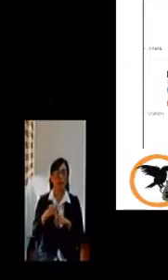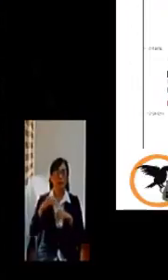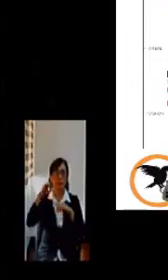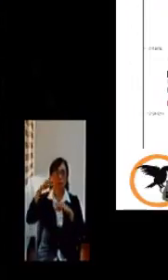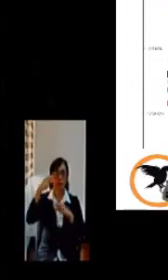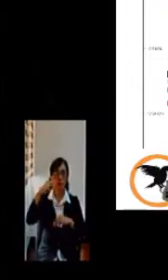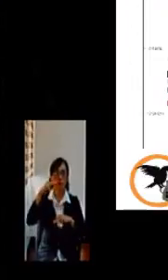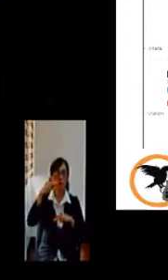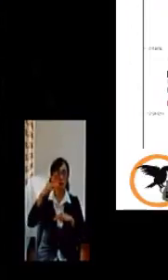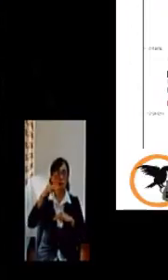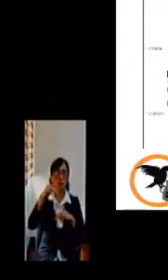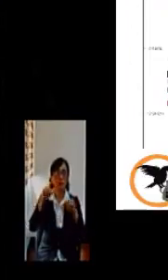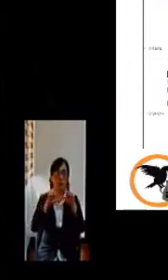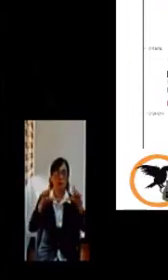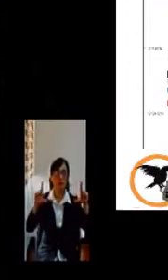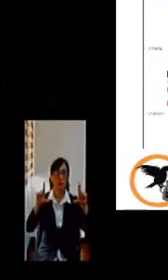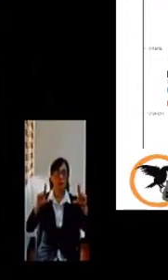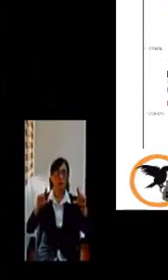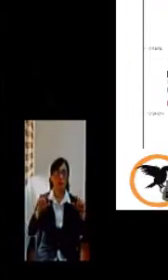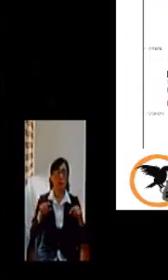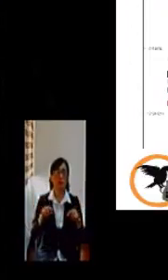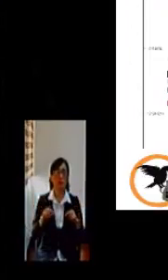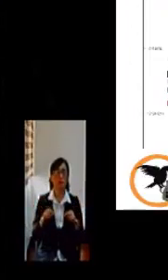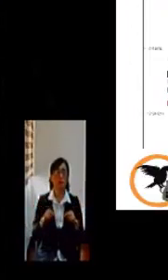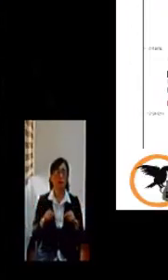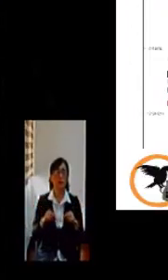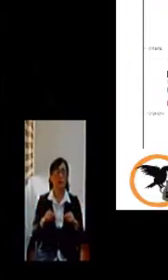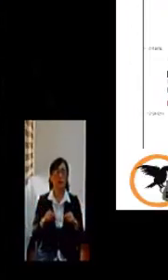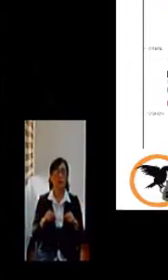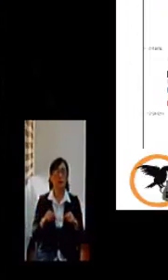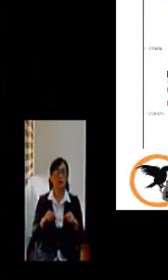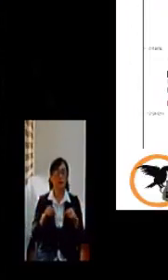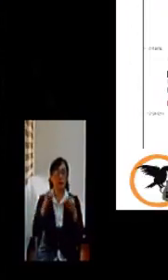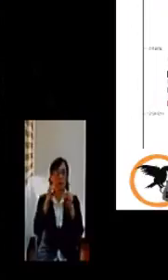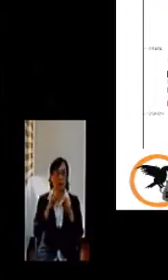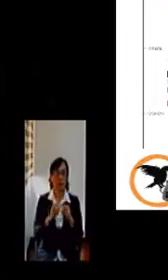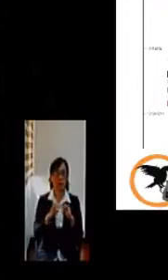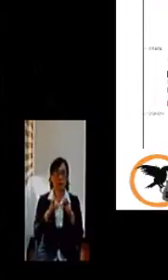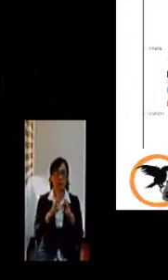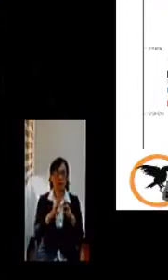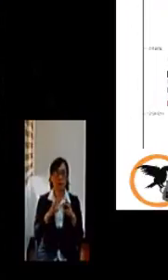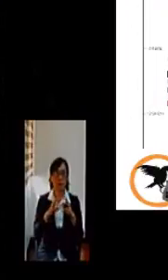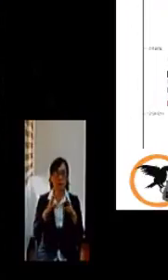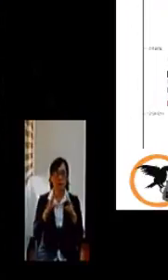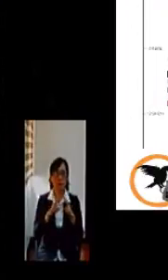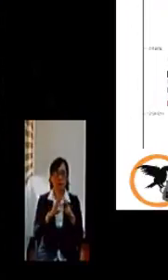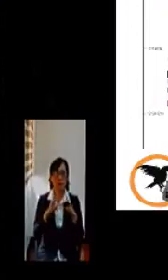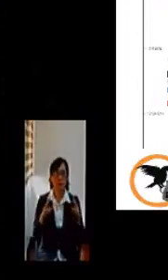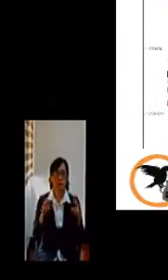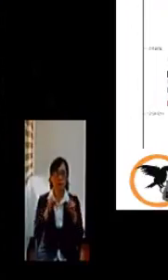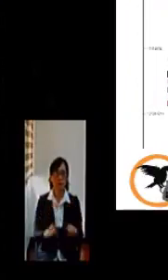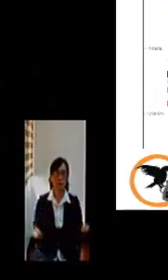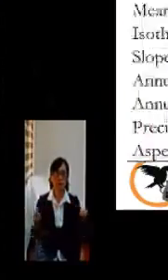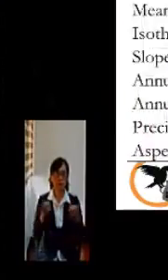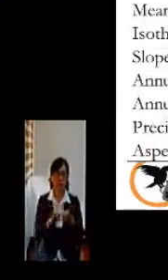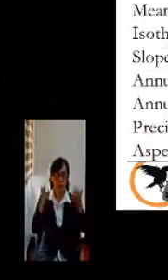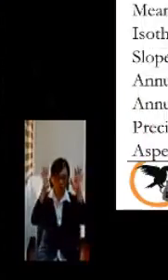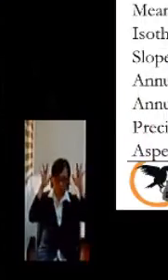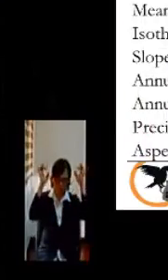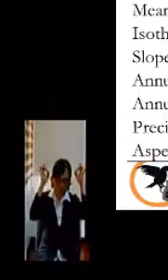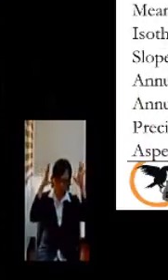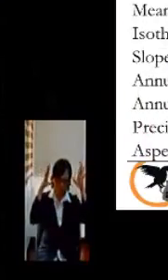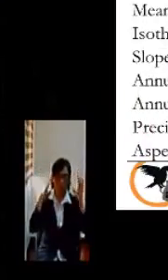species is now classified as critically endangered, 50% chance of extinction in the next 5 years.